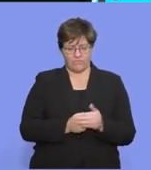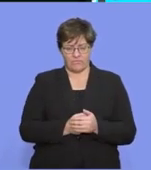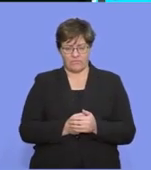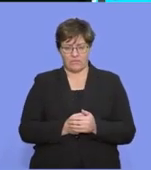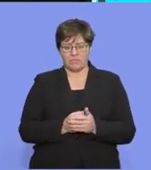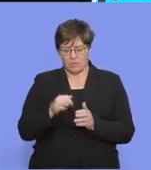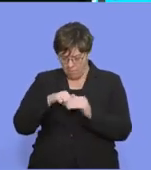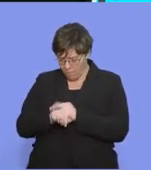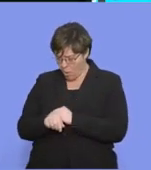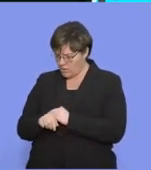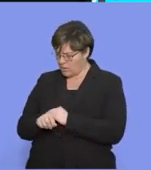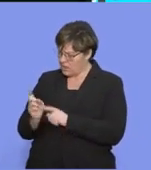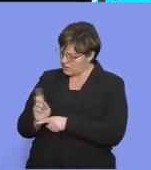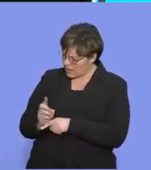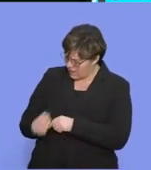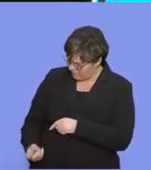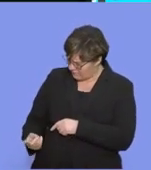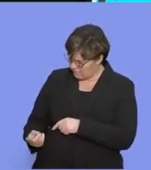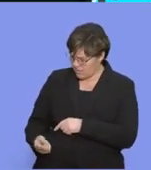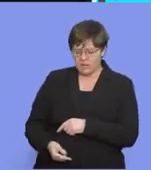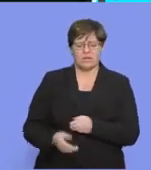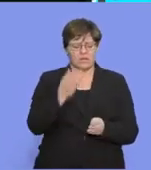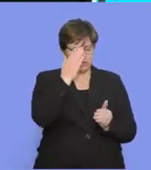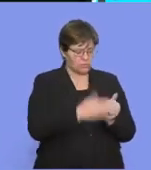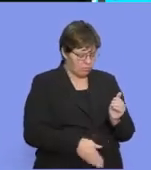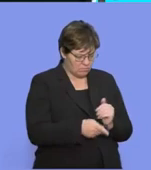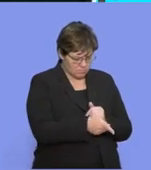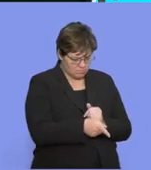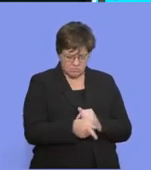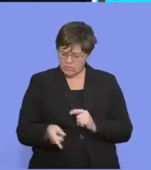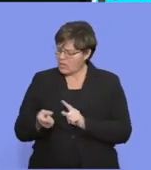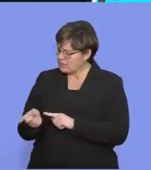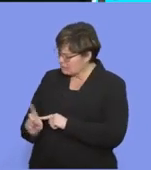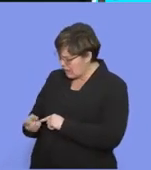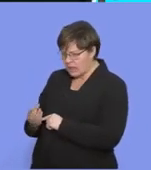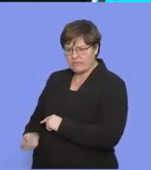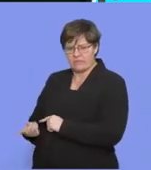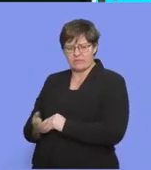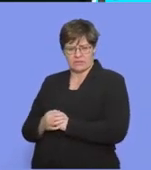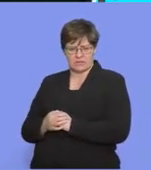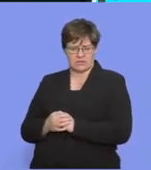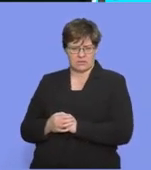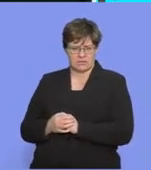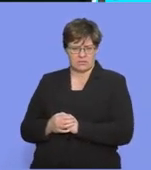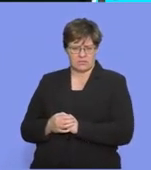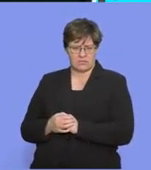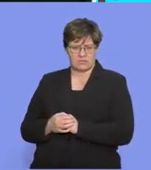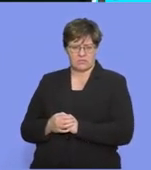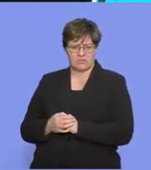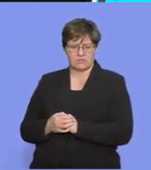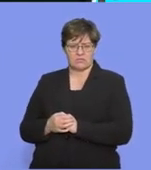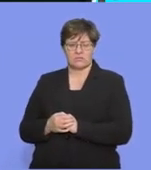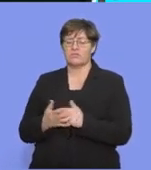when they chopped off those tails, they allowed those mice then to breed. And when the offspring were born, they were all born